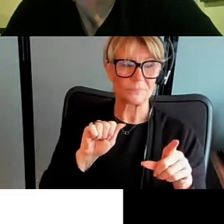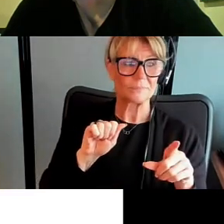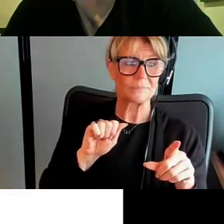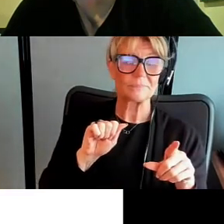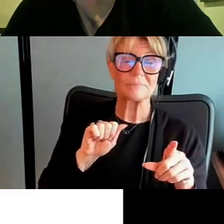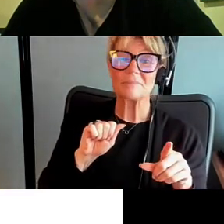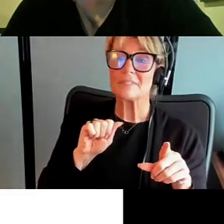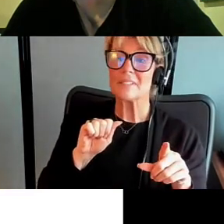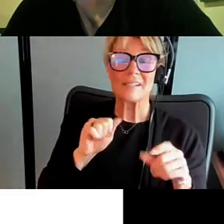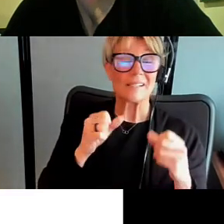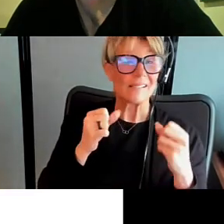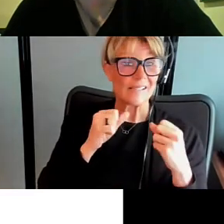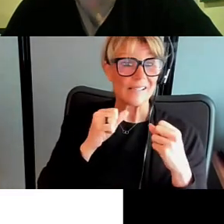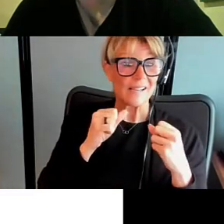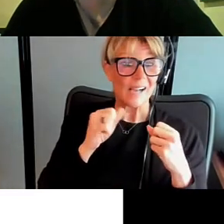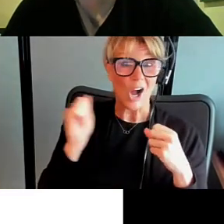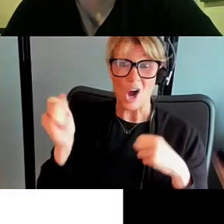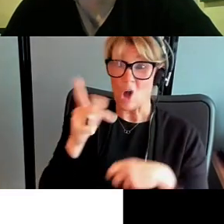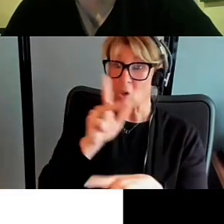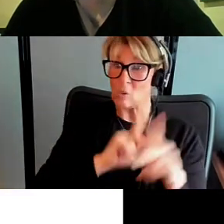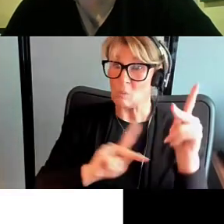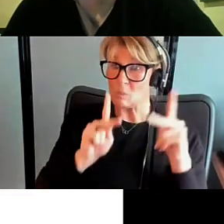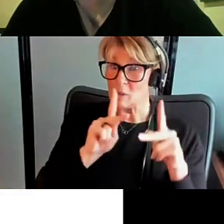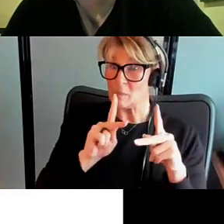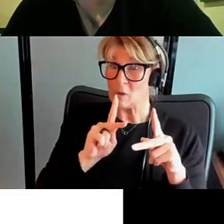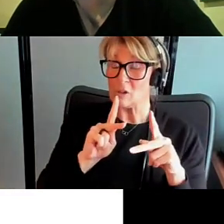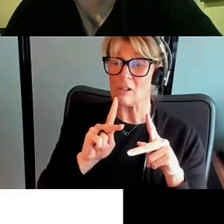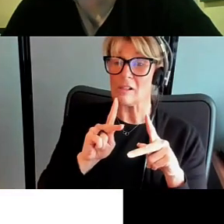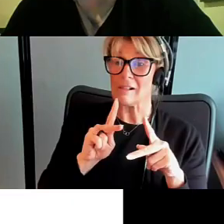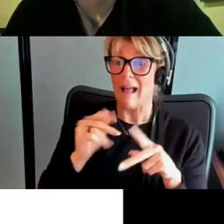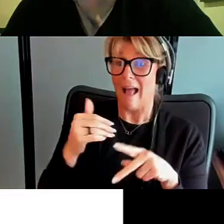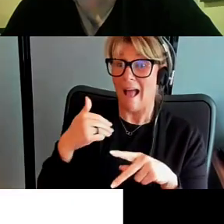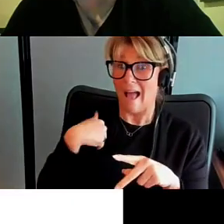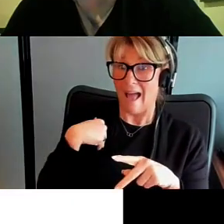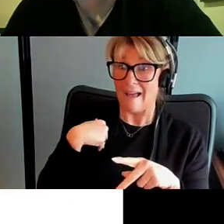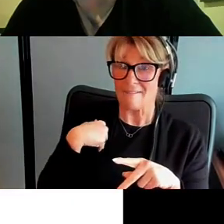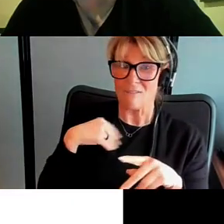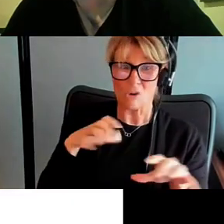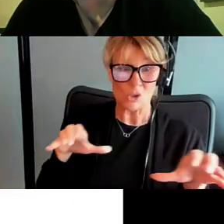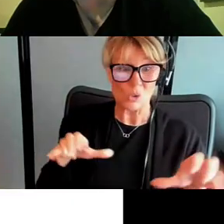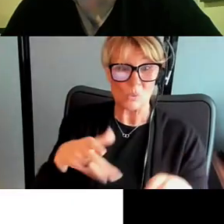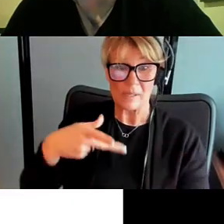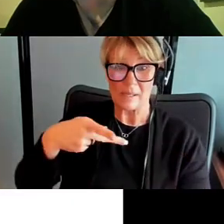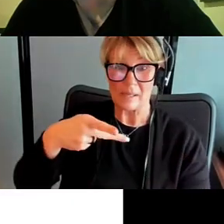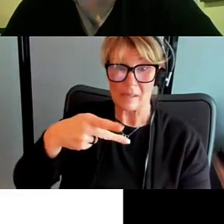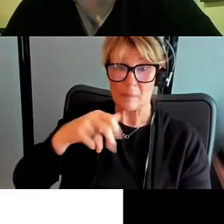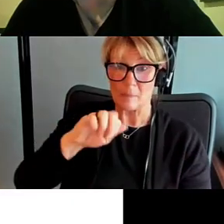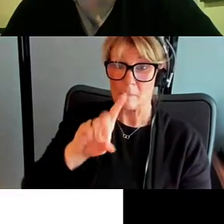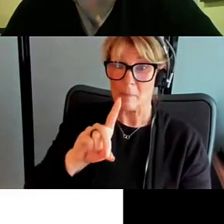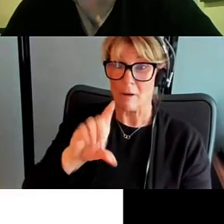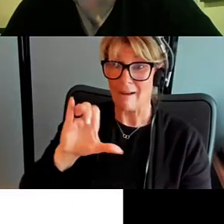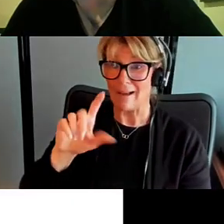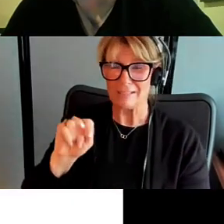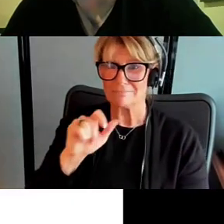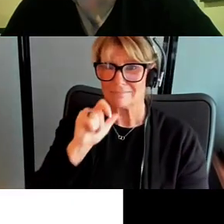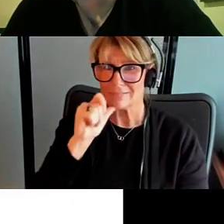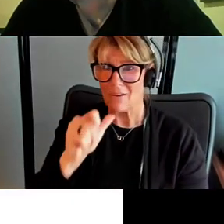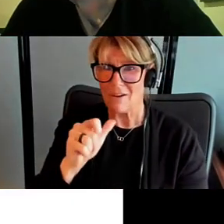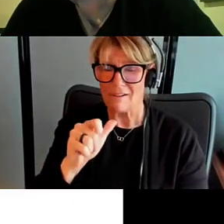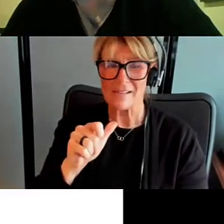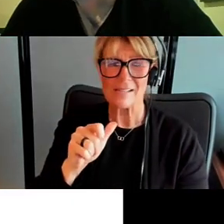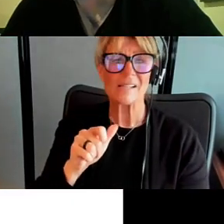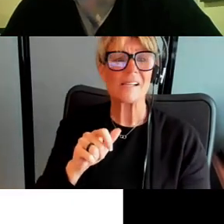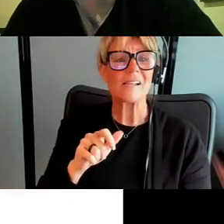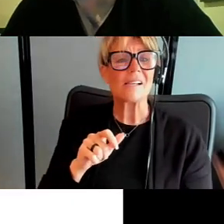Not everybody's doing podcasts, and it may sound overwhelming or challenging, but even just thinking of Christina's initiatives and things that they're doing in